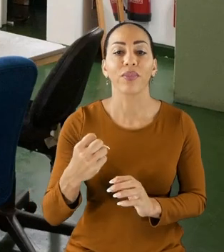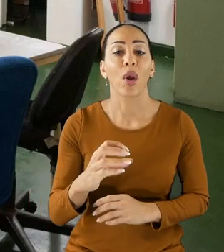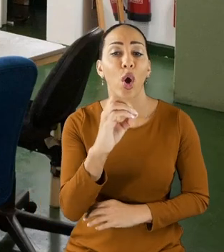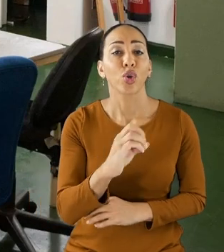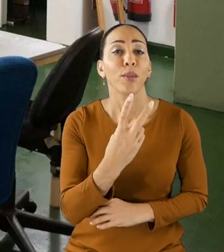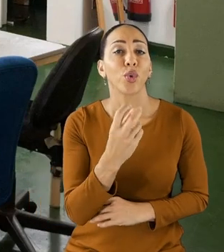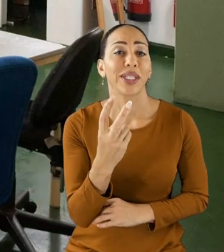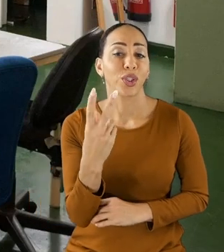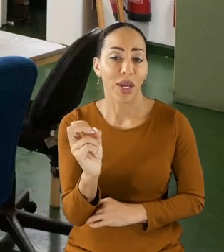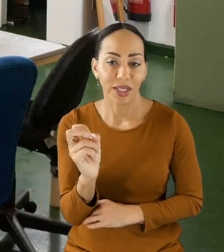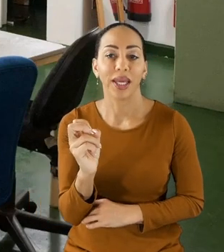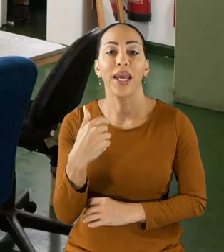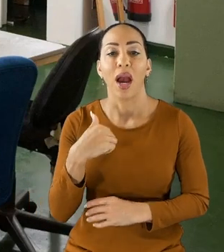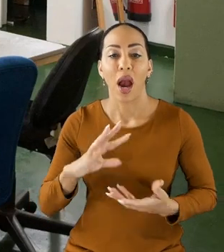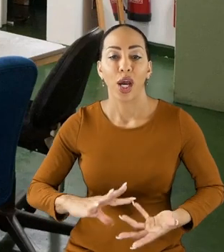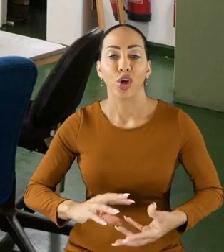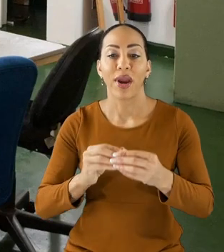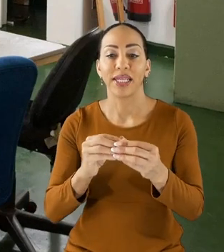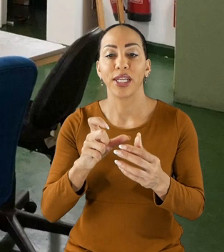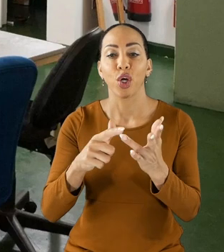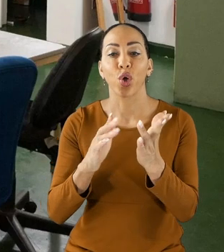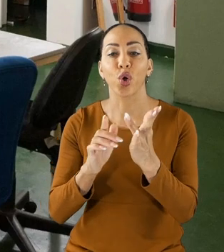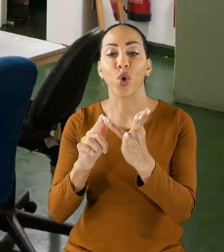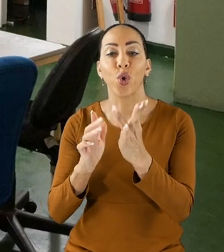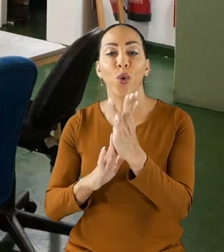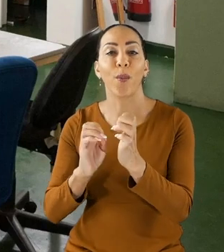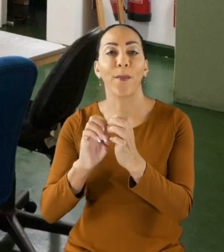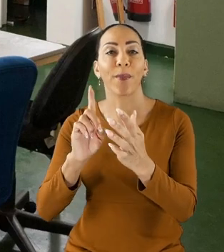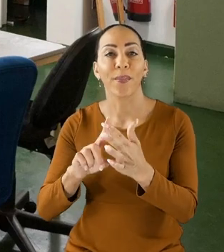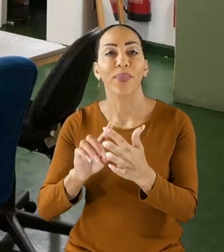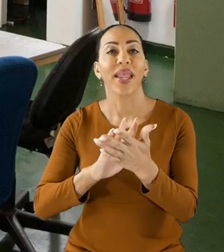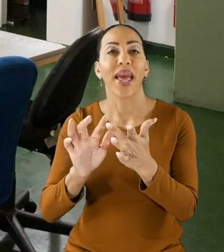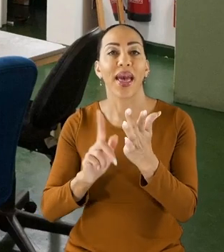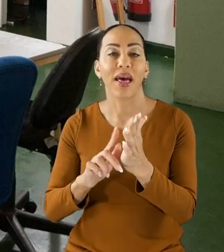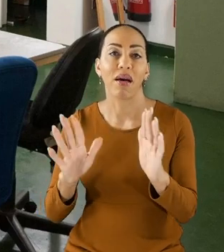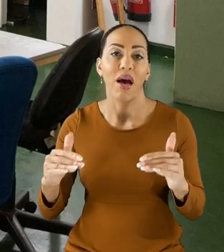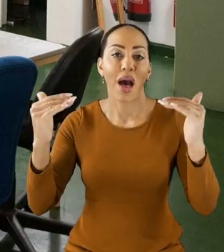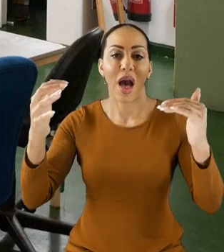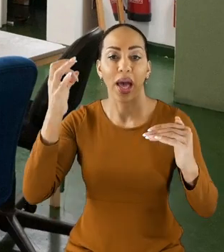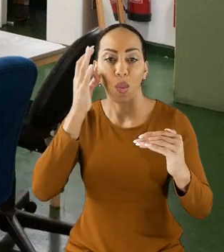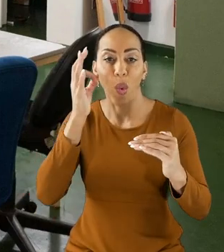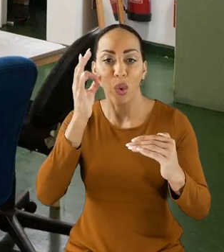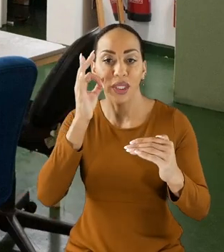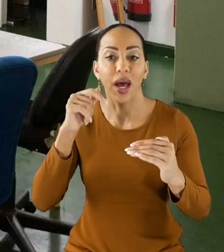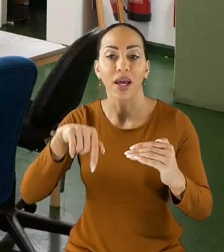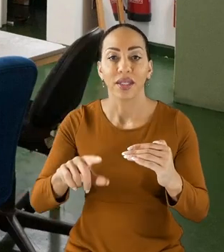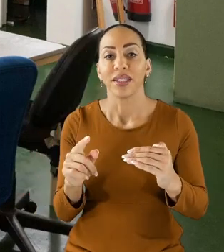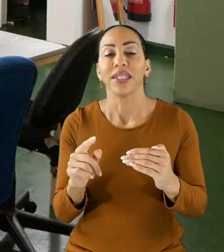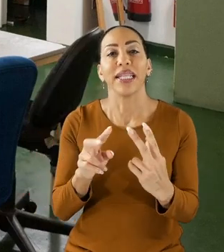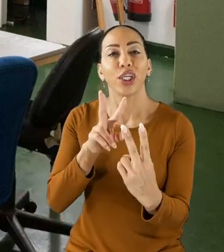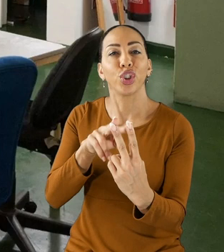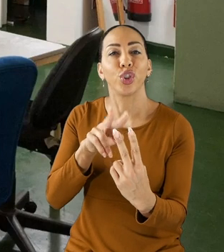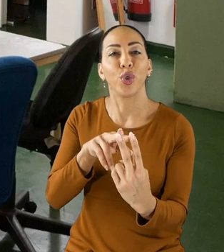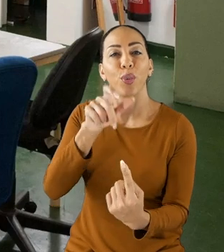So in October 2020, I developed the online telepresent encounter Coombe Hill or High Water, a dystopian post-Brexit narrative that presents